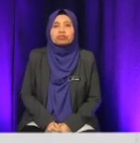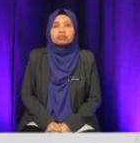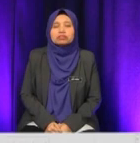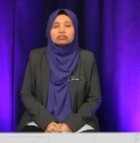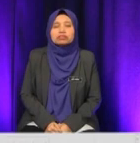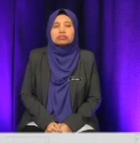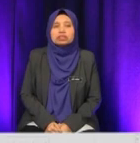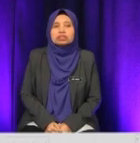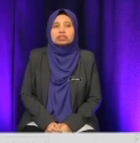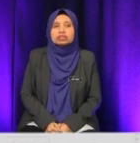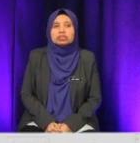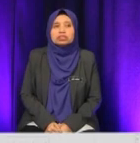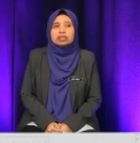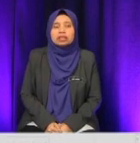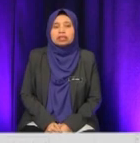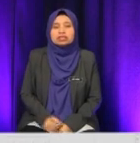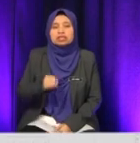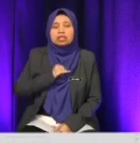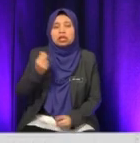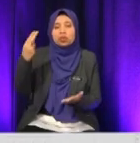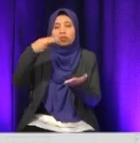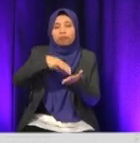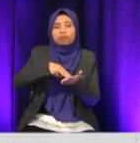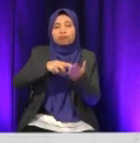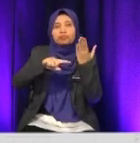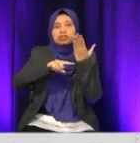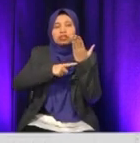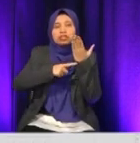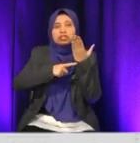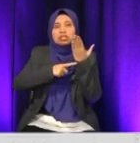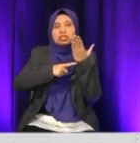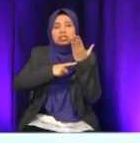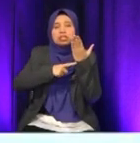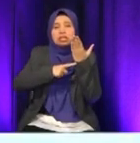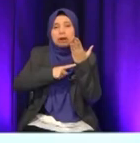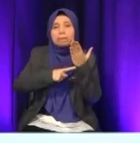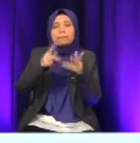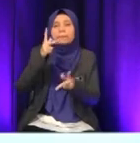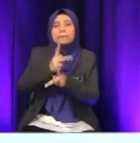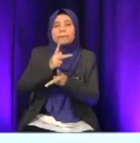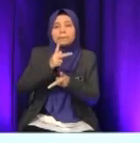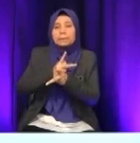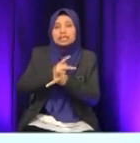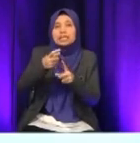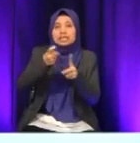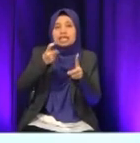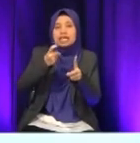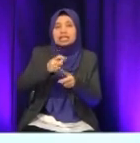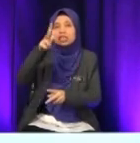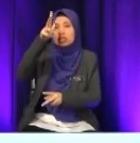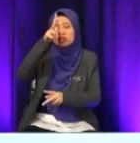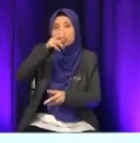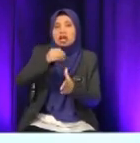Okay, I think probably I'll repeat it. Easier, okay. Yes. Services provided by the government or